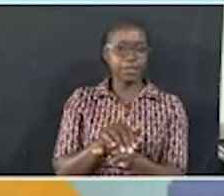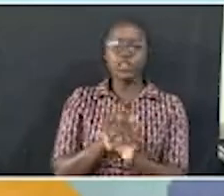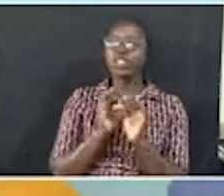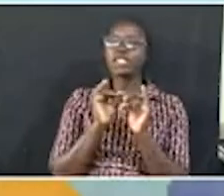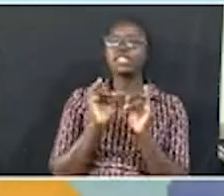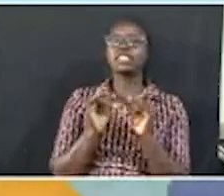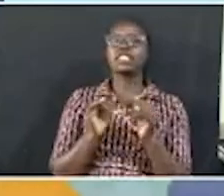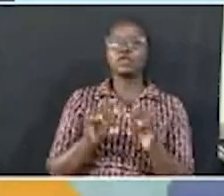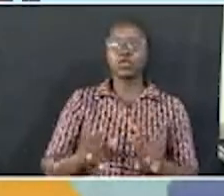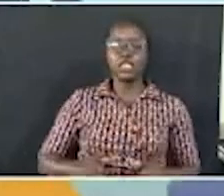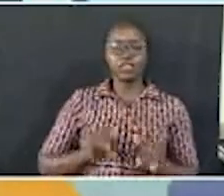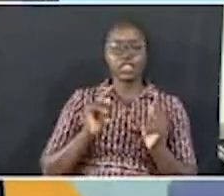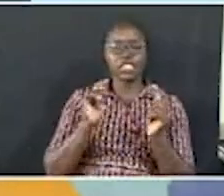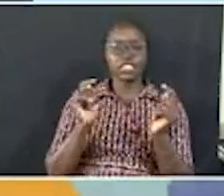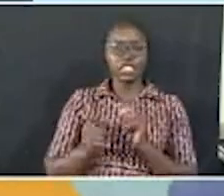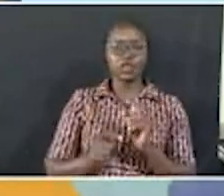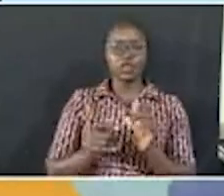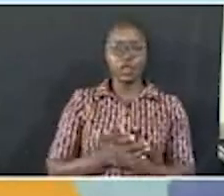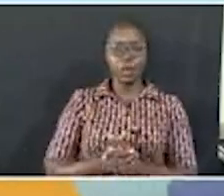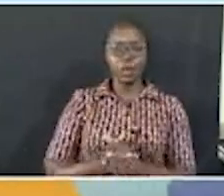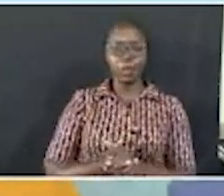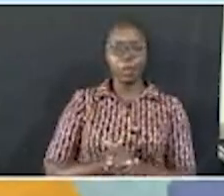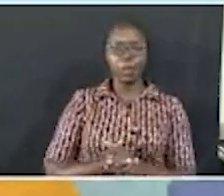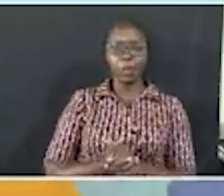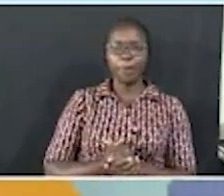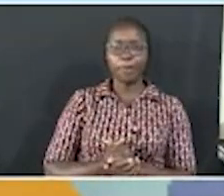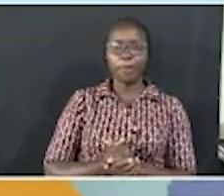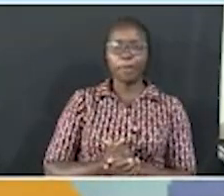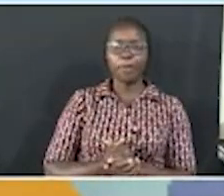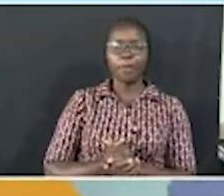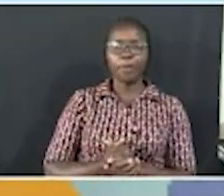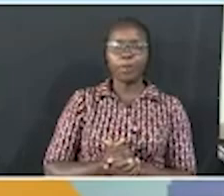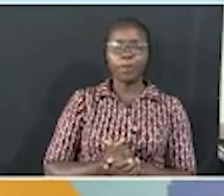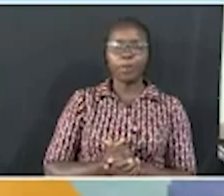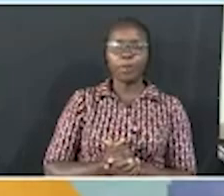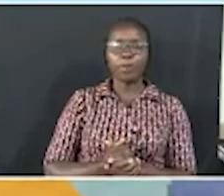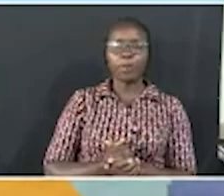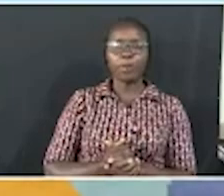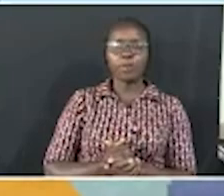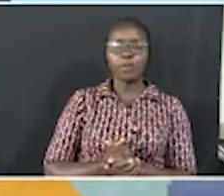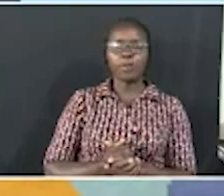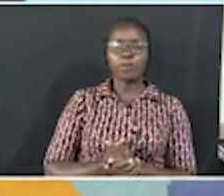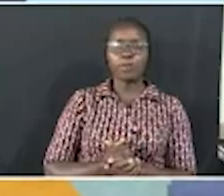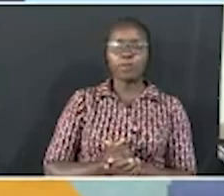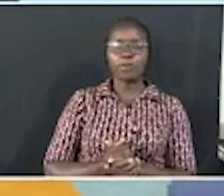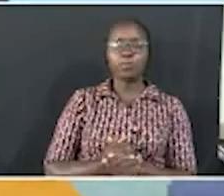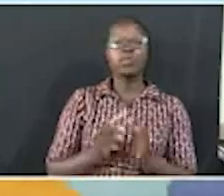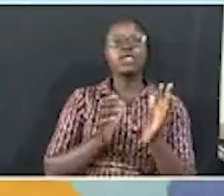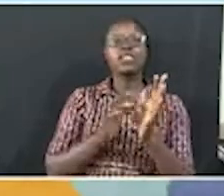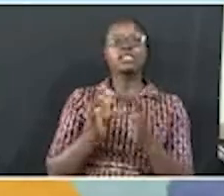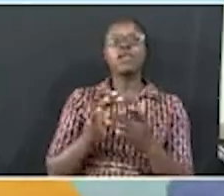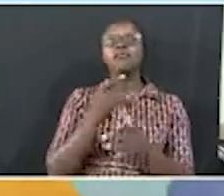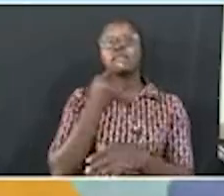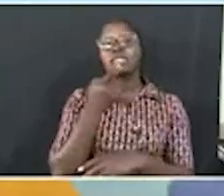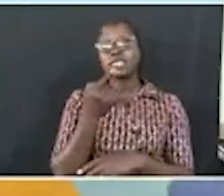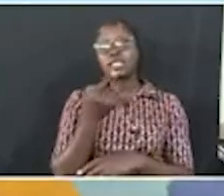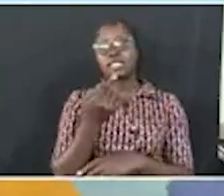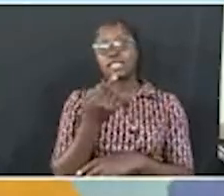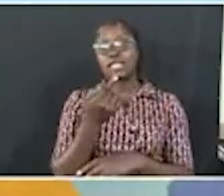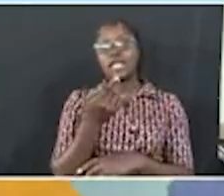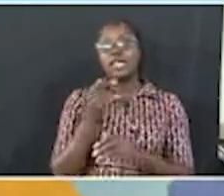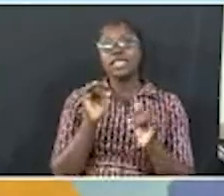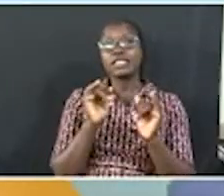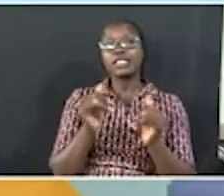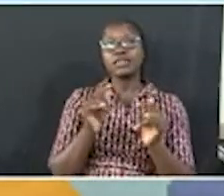New Living Translation. New Living Translation. The Bible says this in